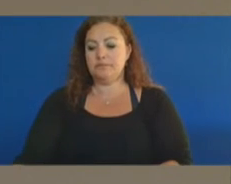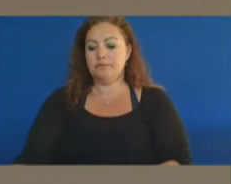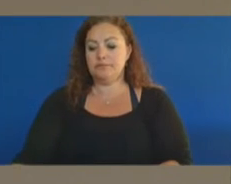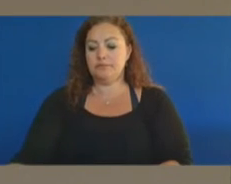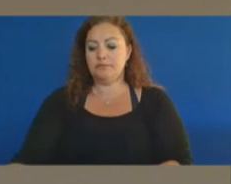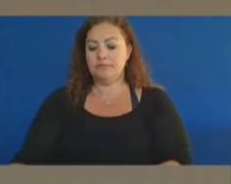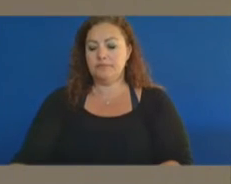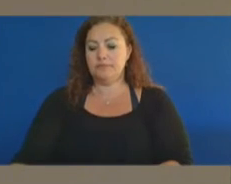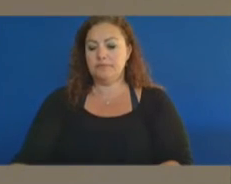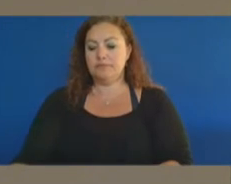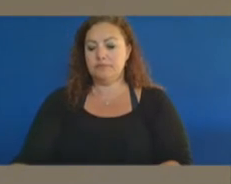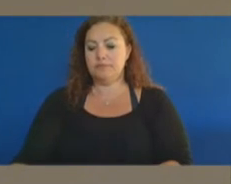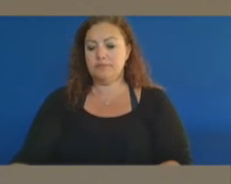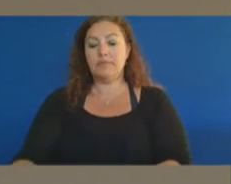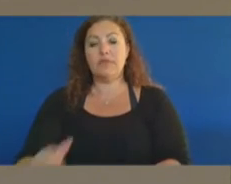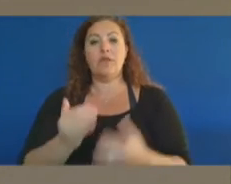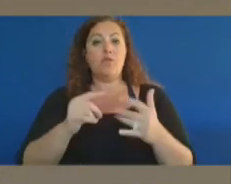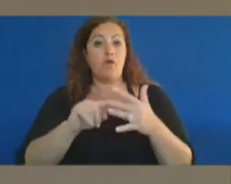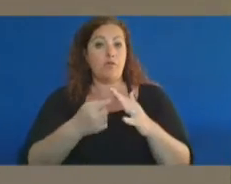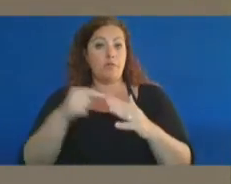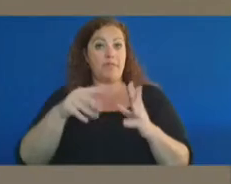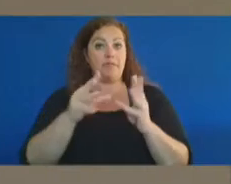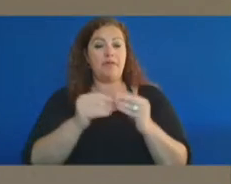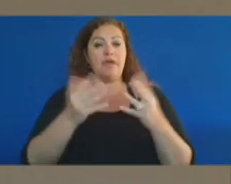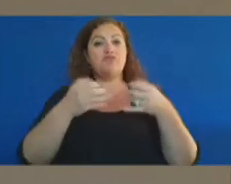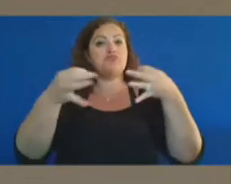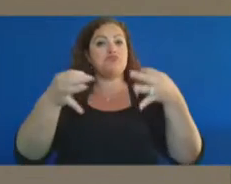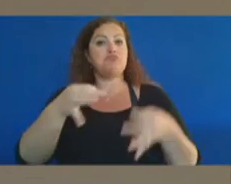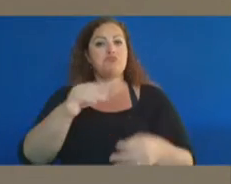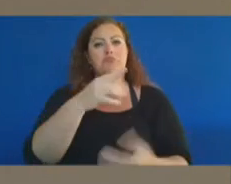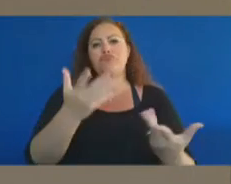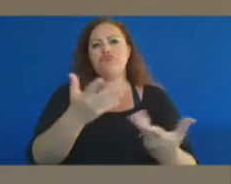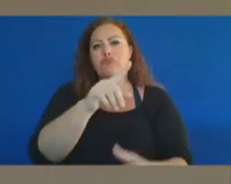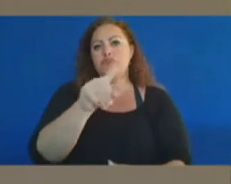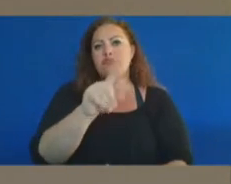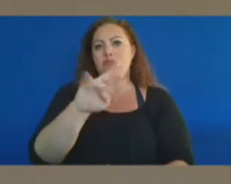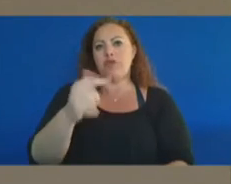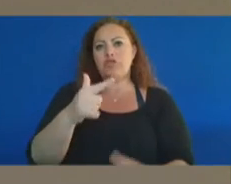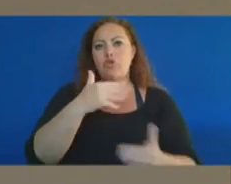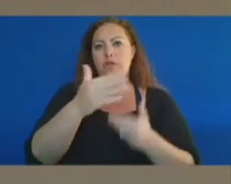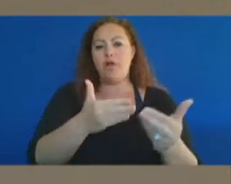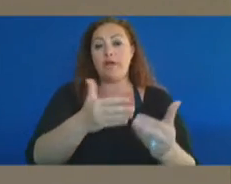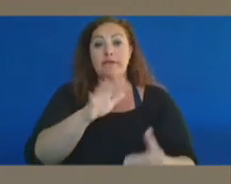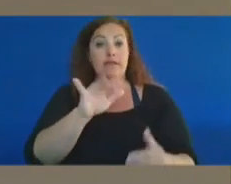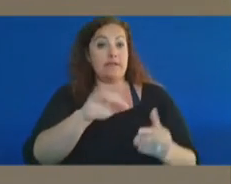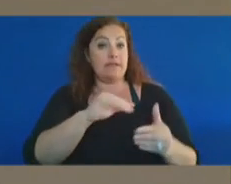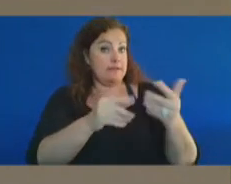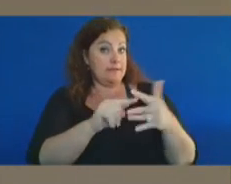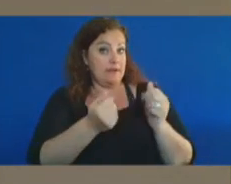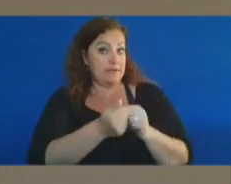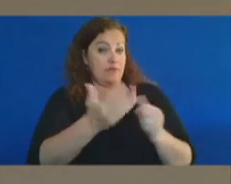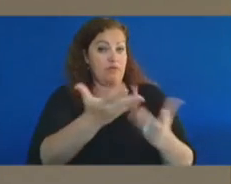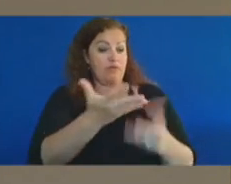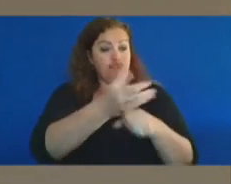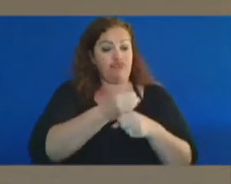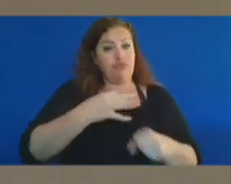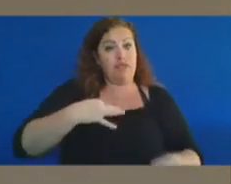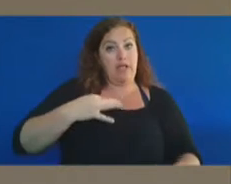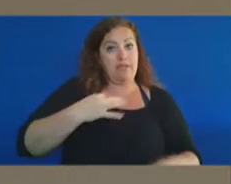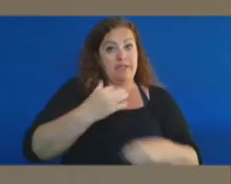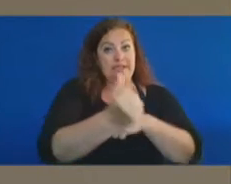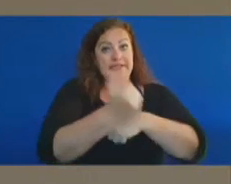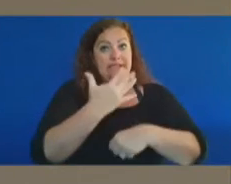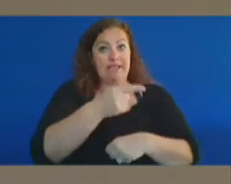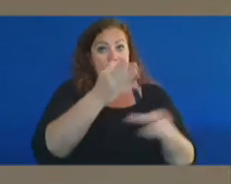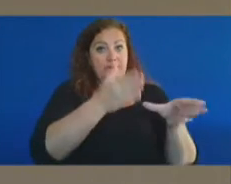like to begin with an explanation of our Zone process our process begins with applications that are submitted to the planning